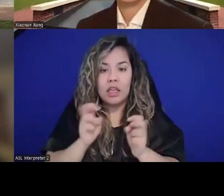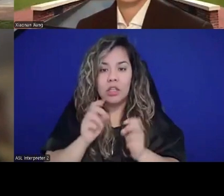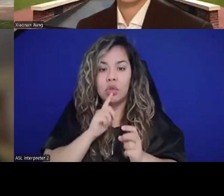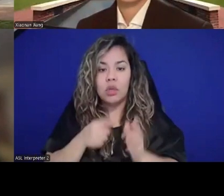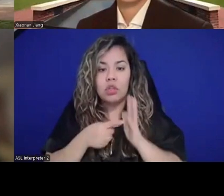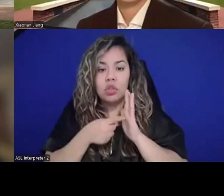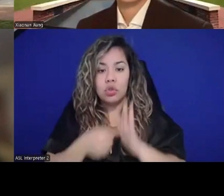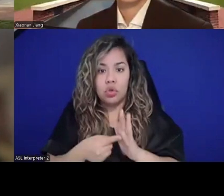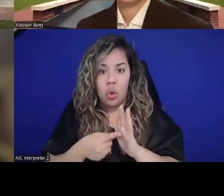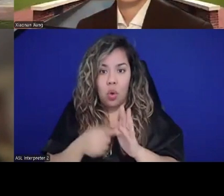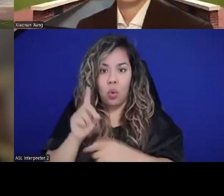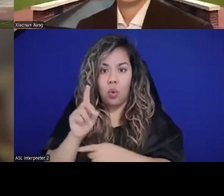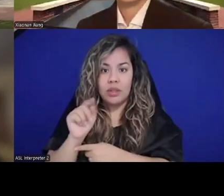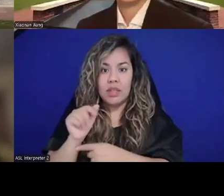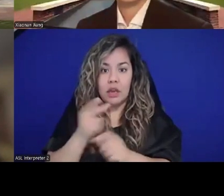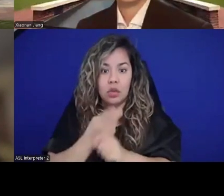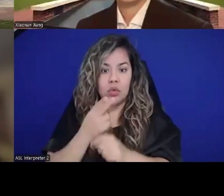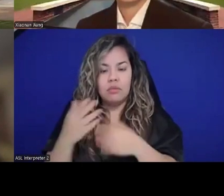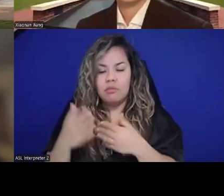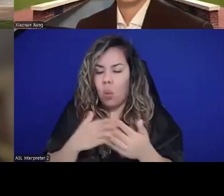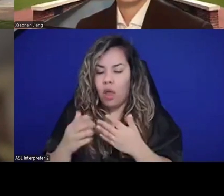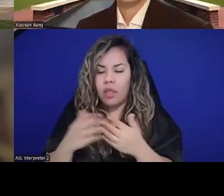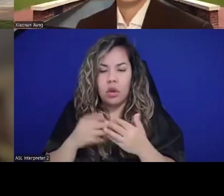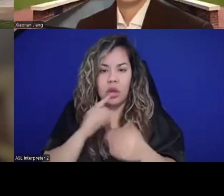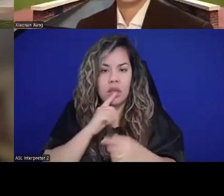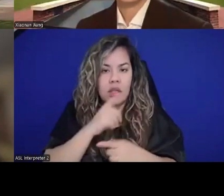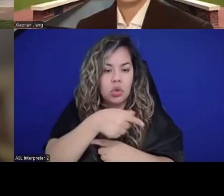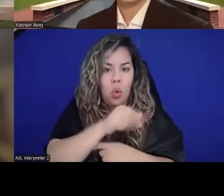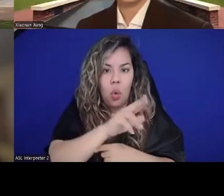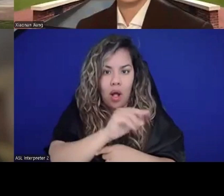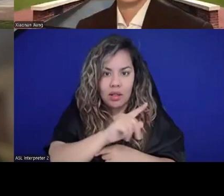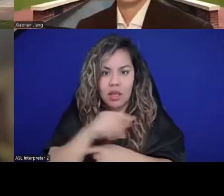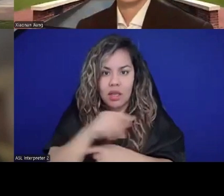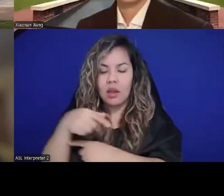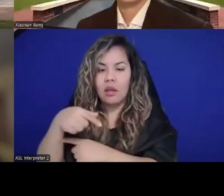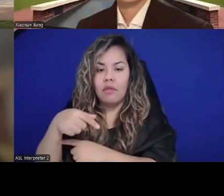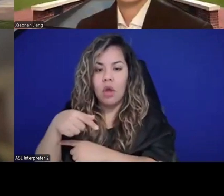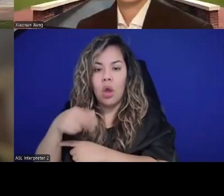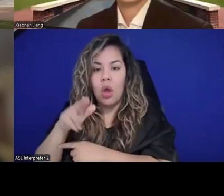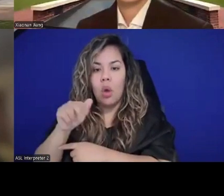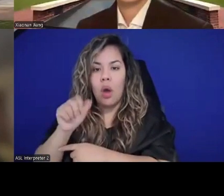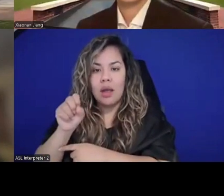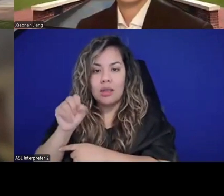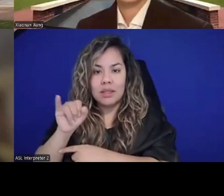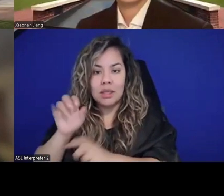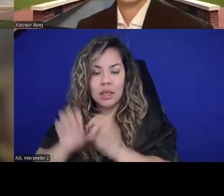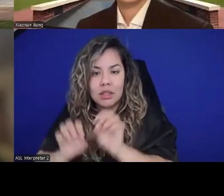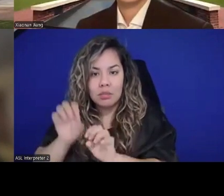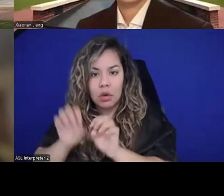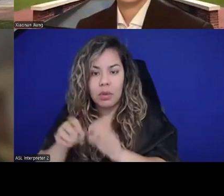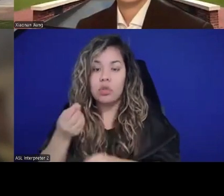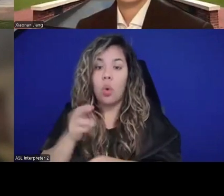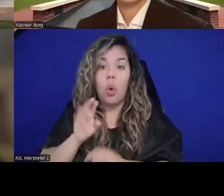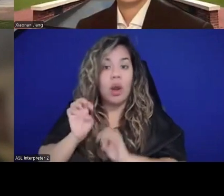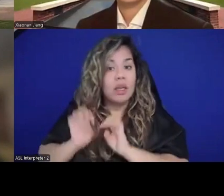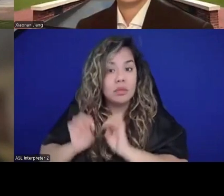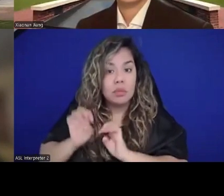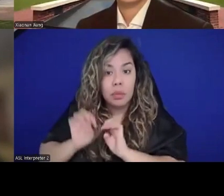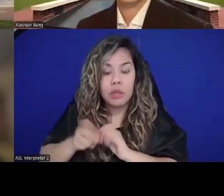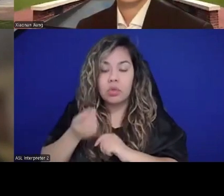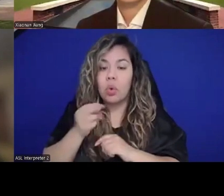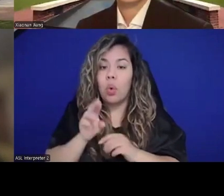that you're using, whether it's qualitative or quantitative, and whether it's quantitative, quasi-experimental, or